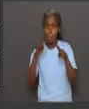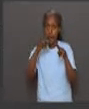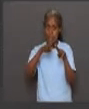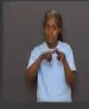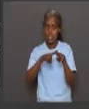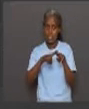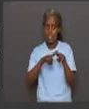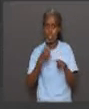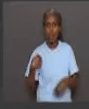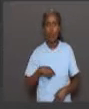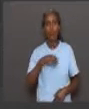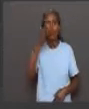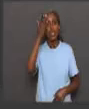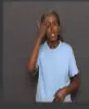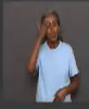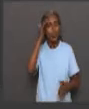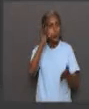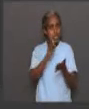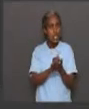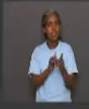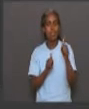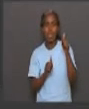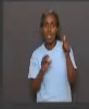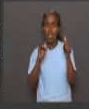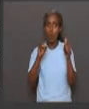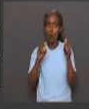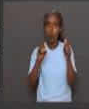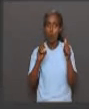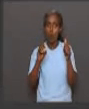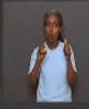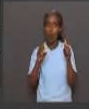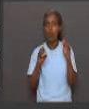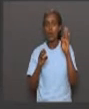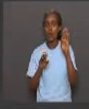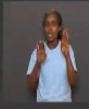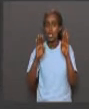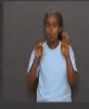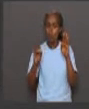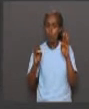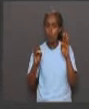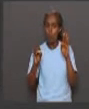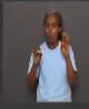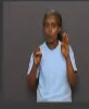bisectors, we know that AO, BO,